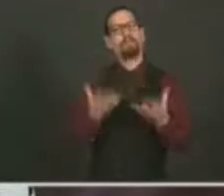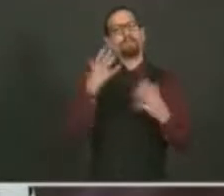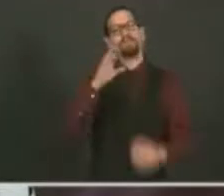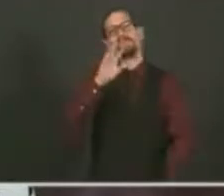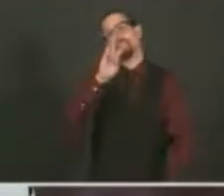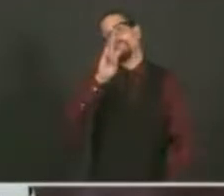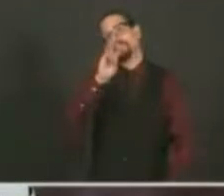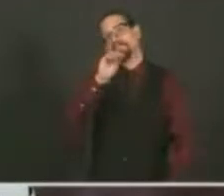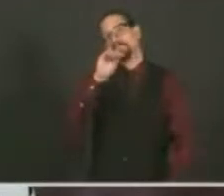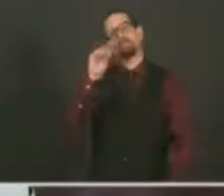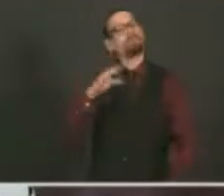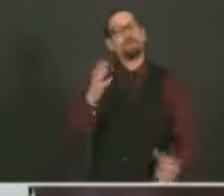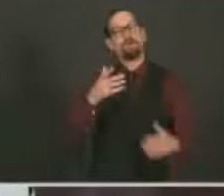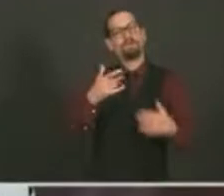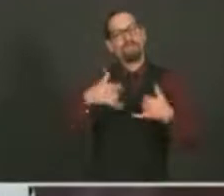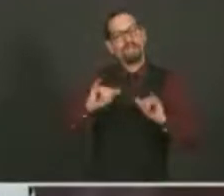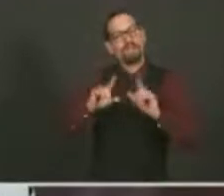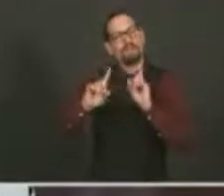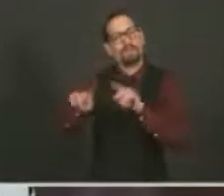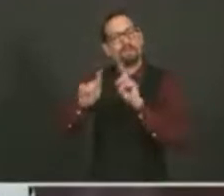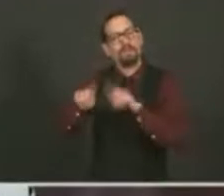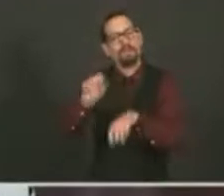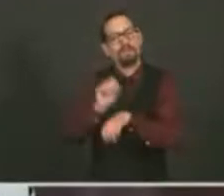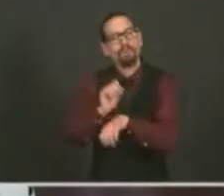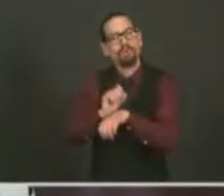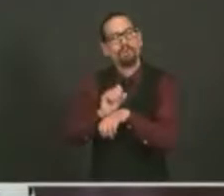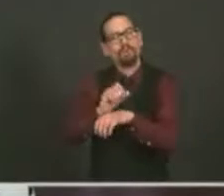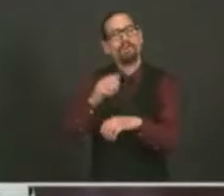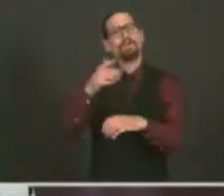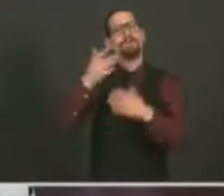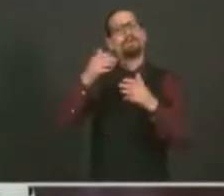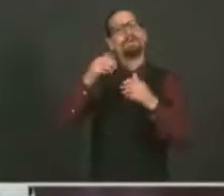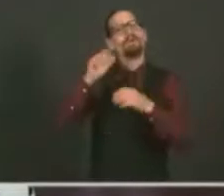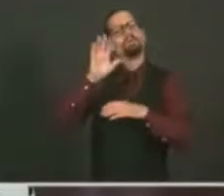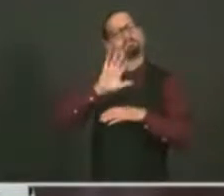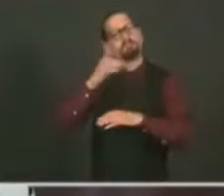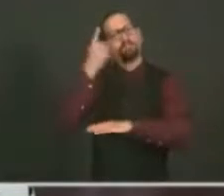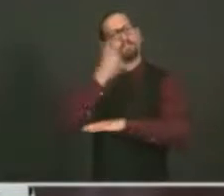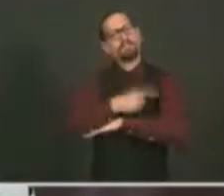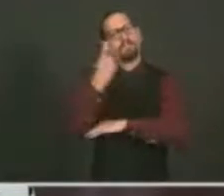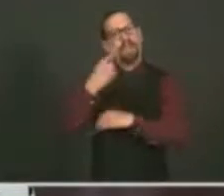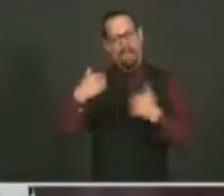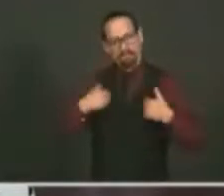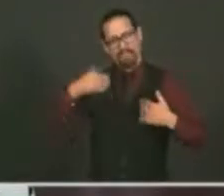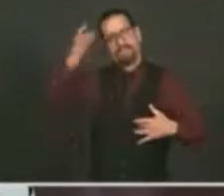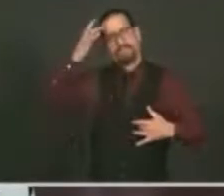work at least one day with symptoms. That number is